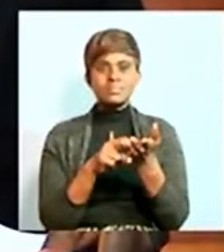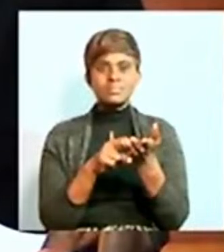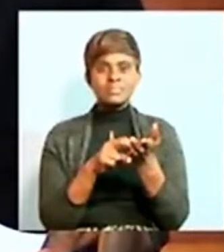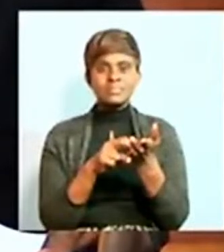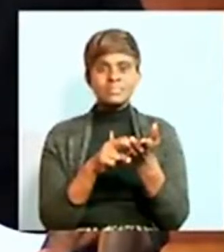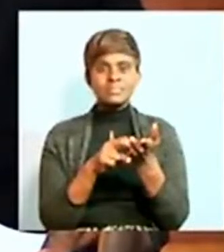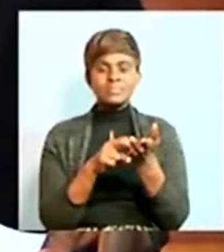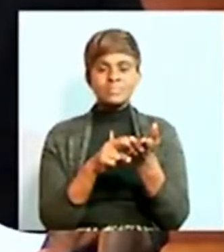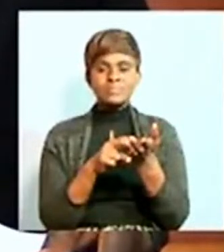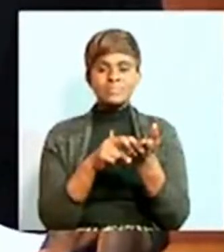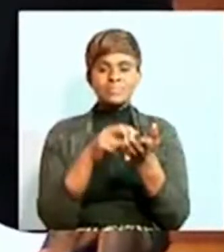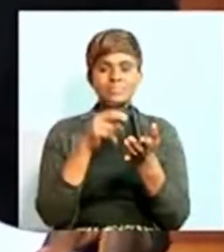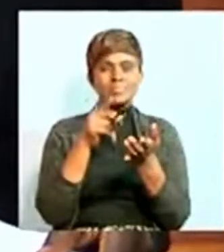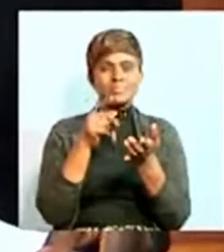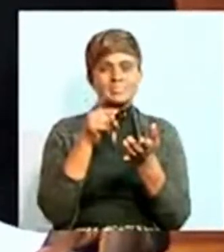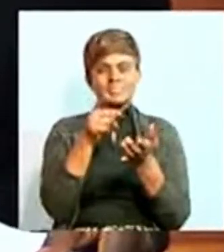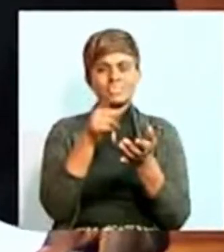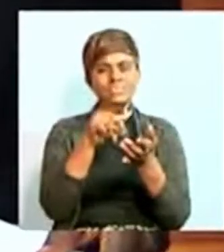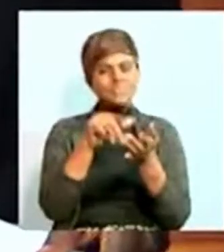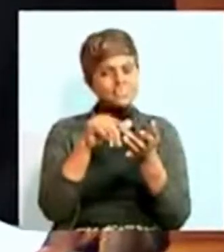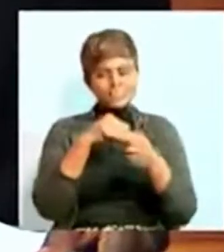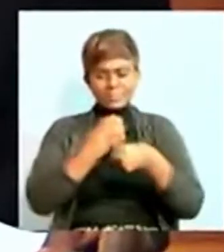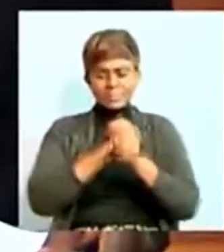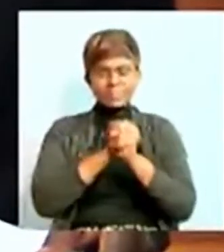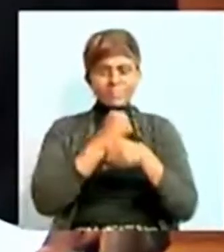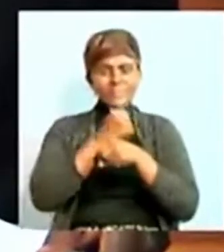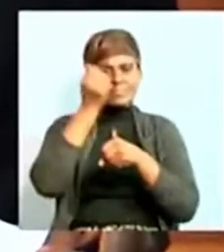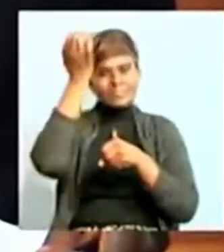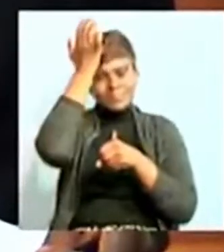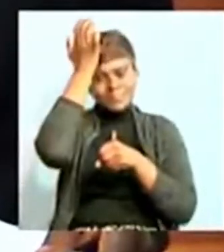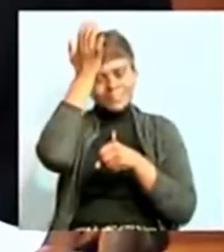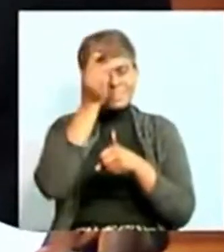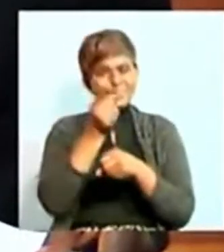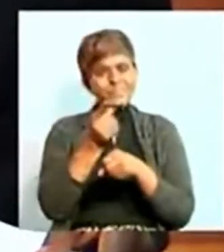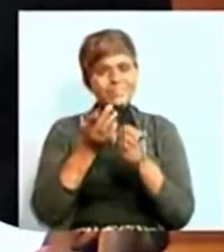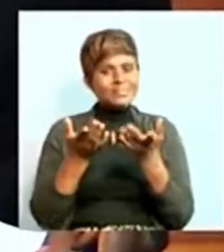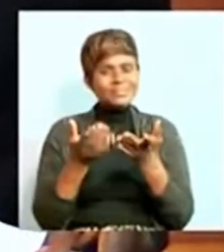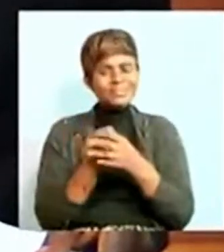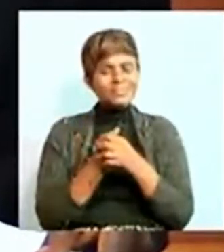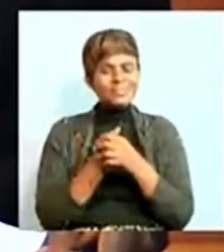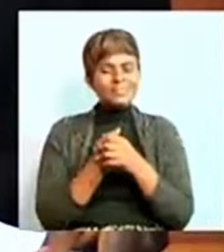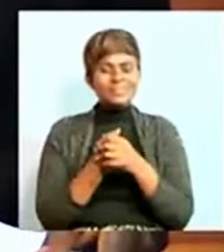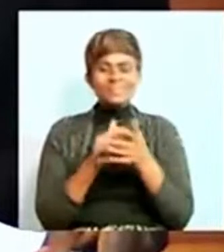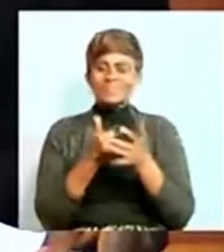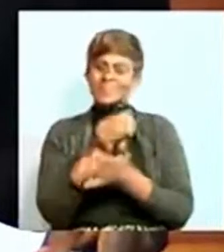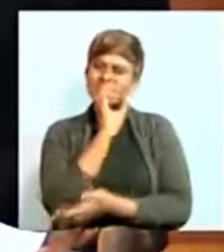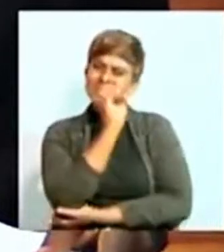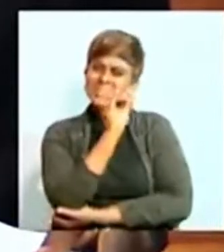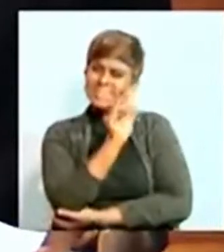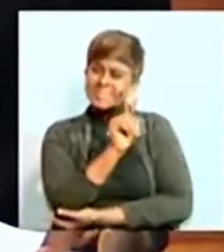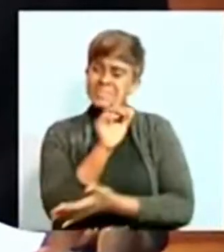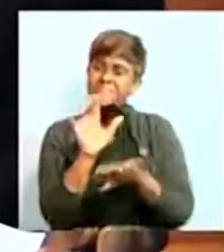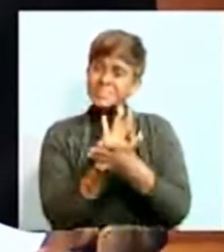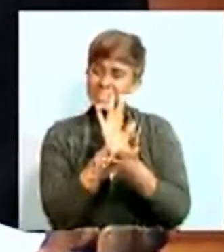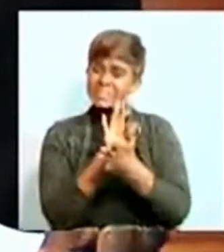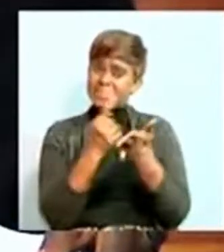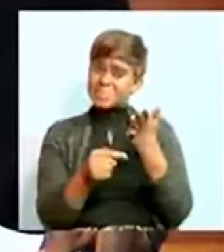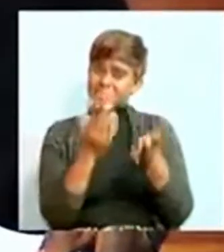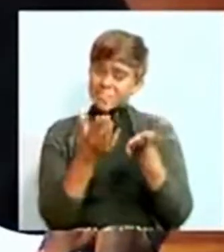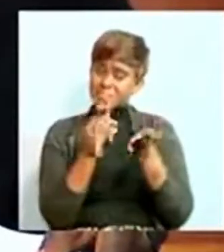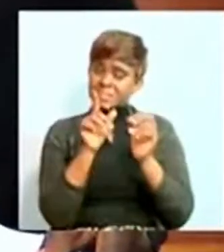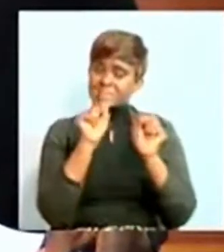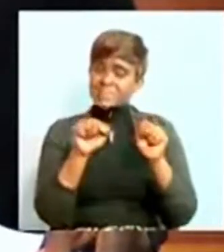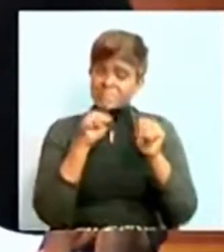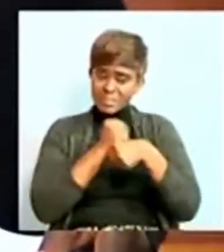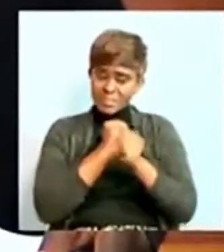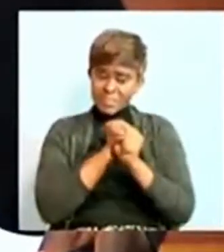Which date was generated? How do you generate? How authentic is this document that it could have been